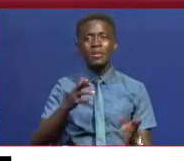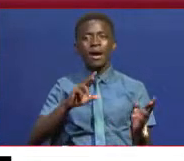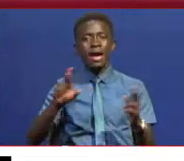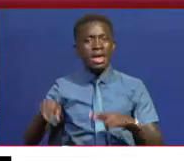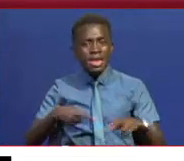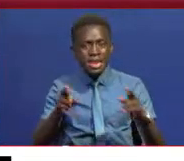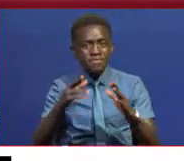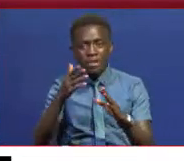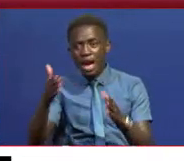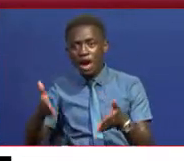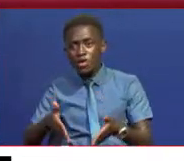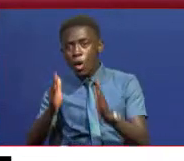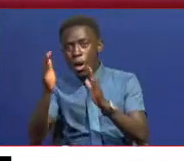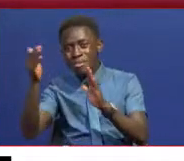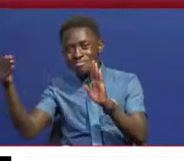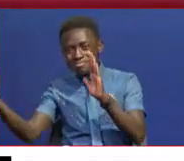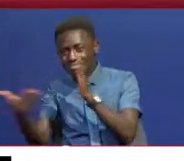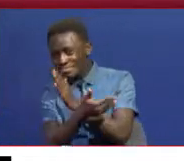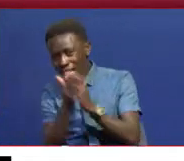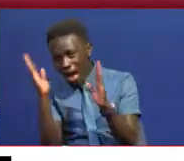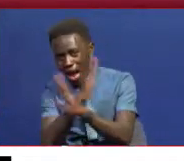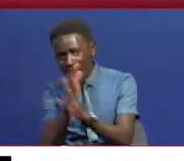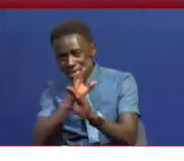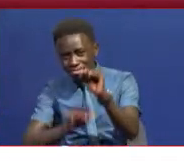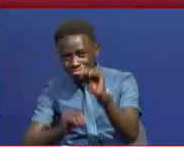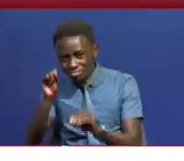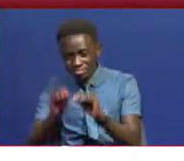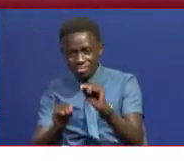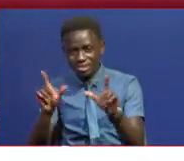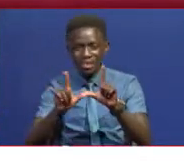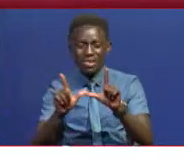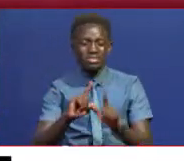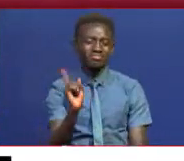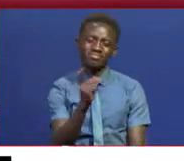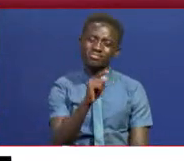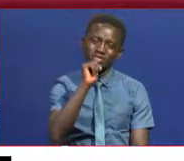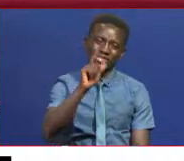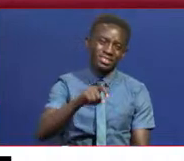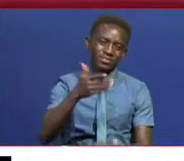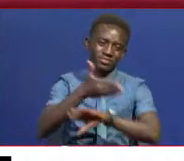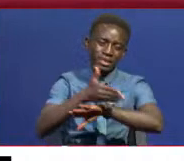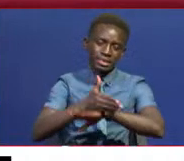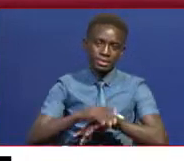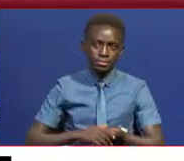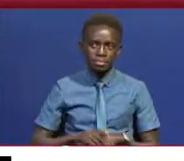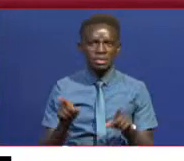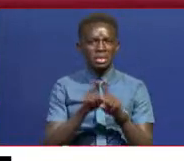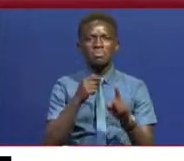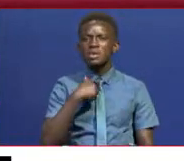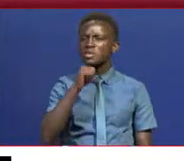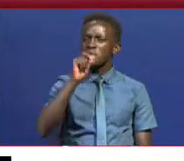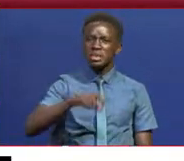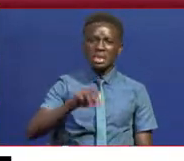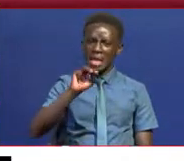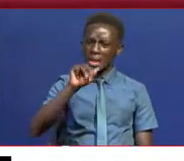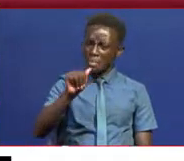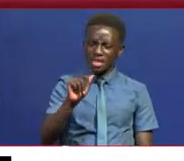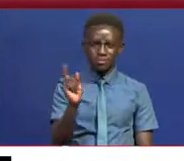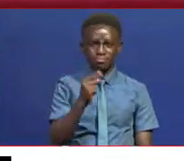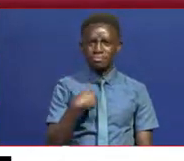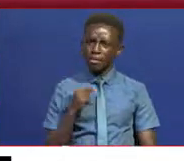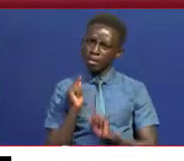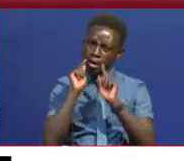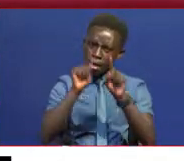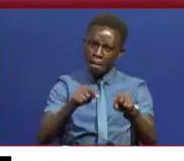haja. So hata mimi kuna haja ya kwenda kung'ana na masters. I'll turn up kwa hii watu ya